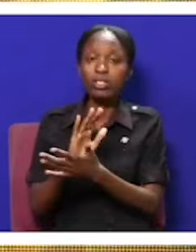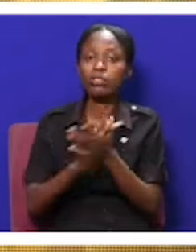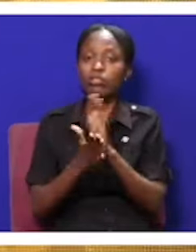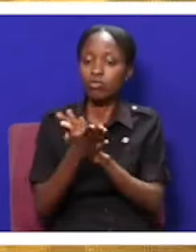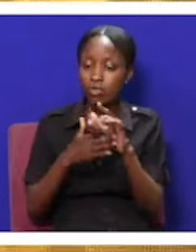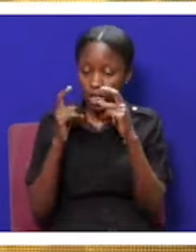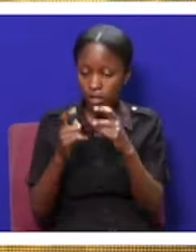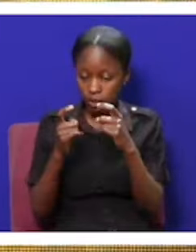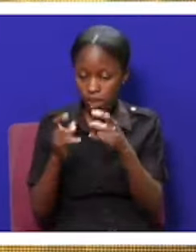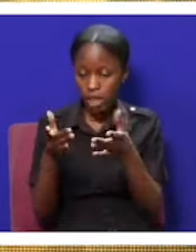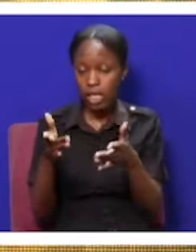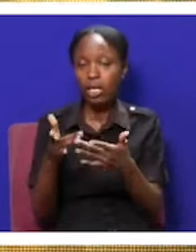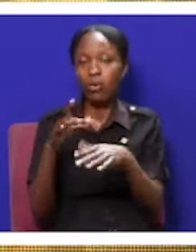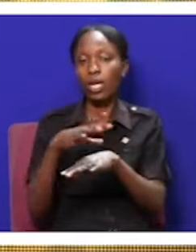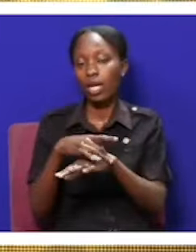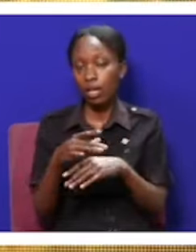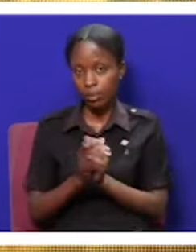sin on earth.